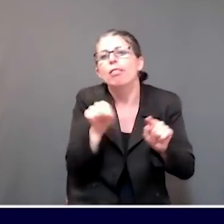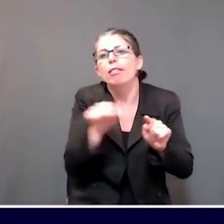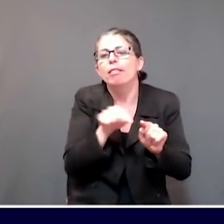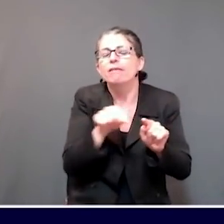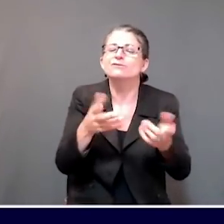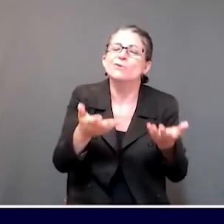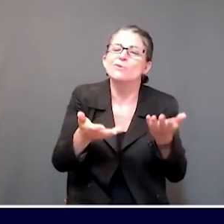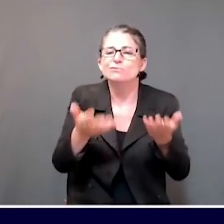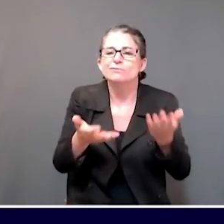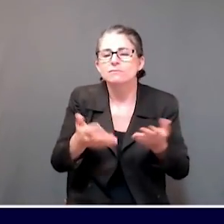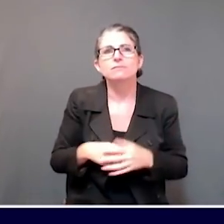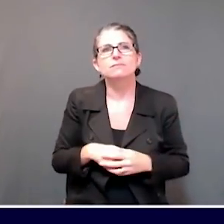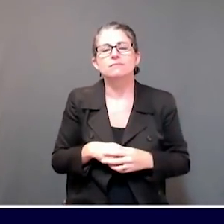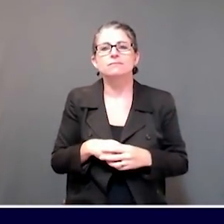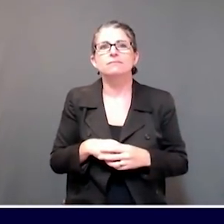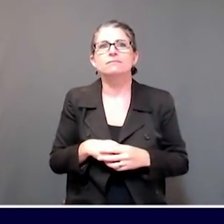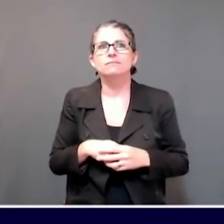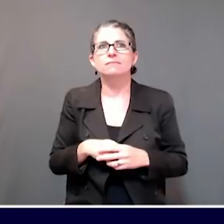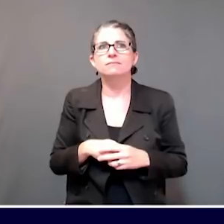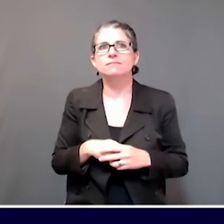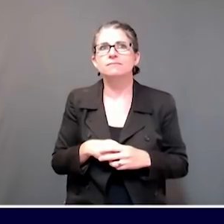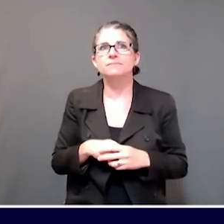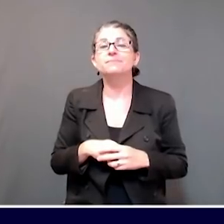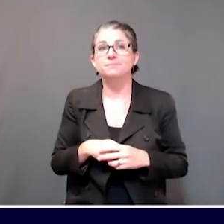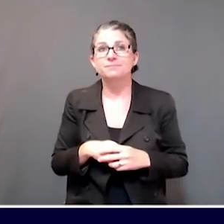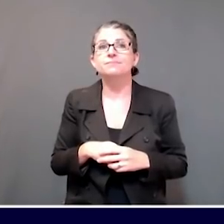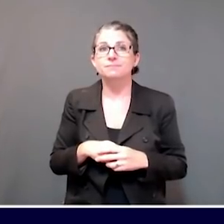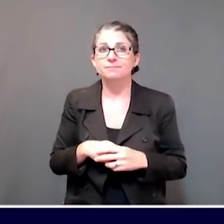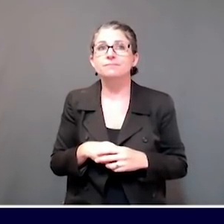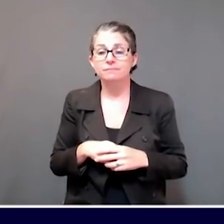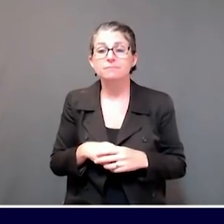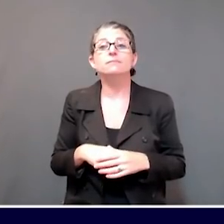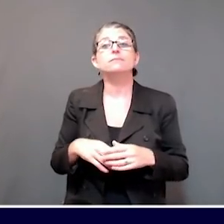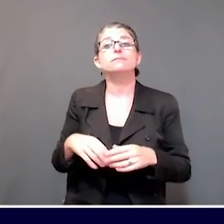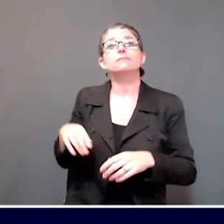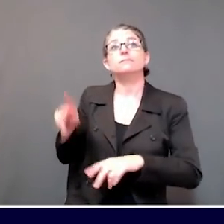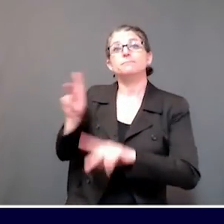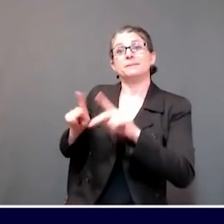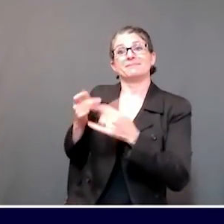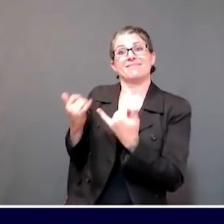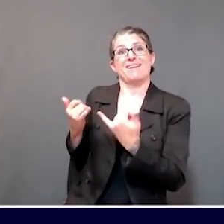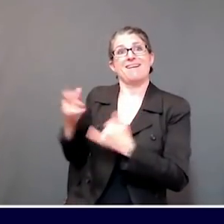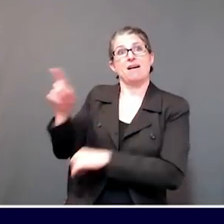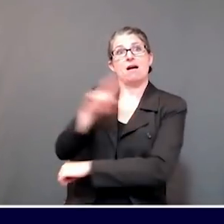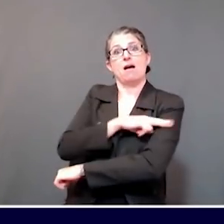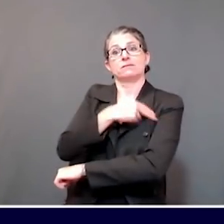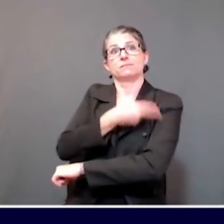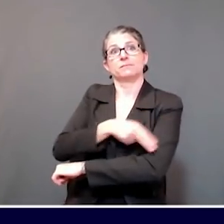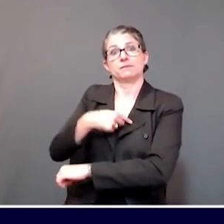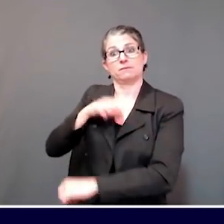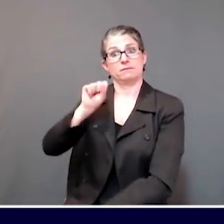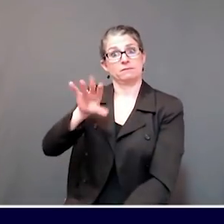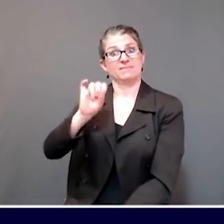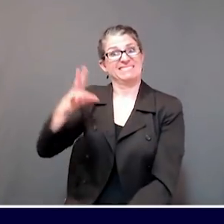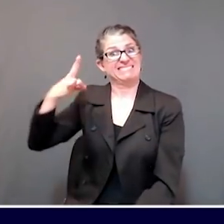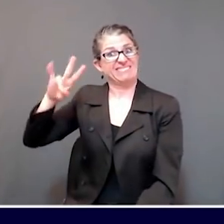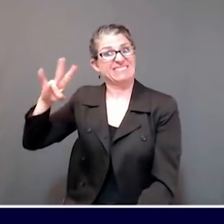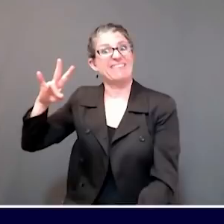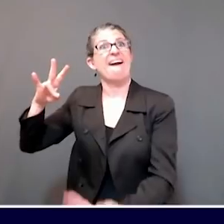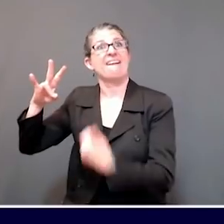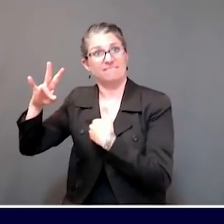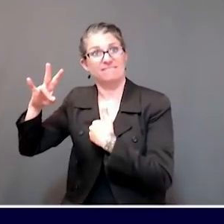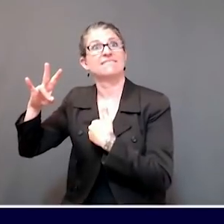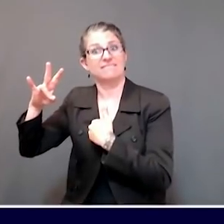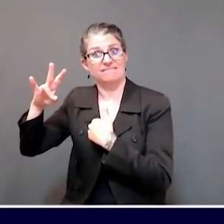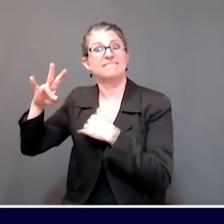right now stands at 17, do not make any distinctions based on where an individual lives or what their